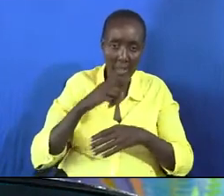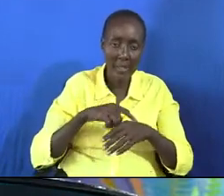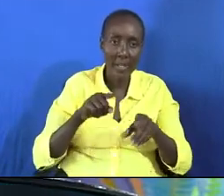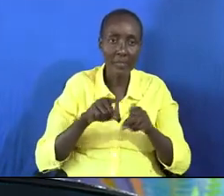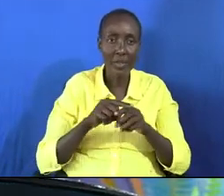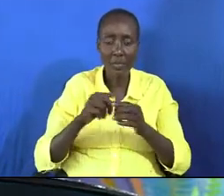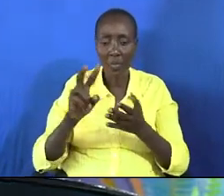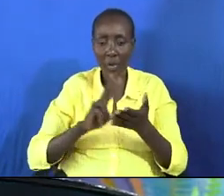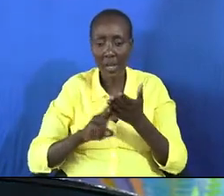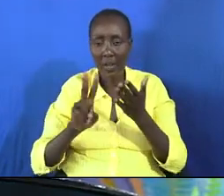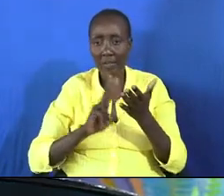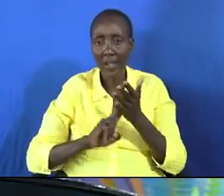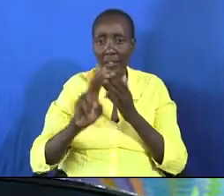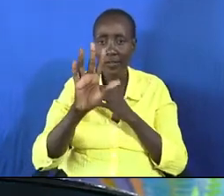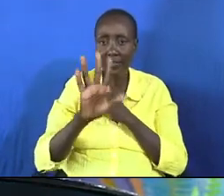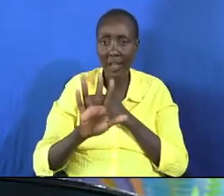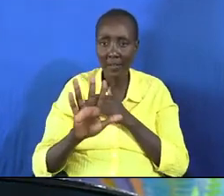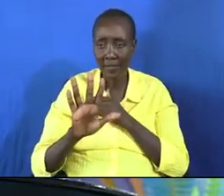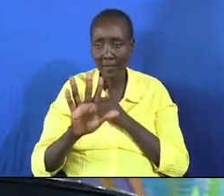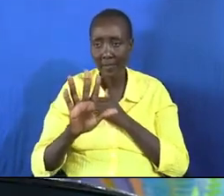at